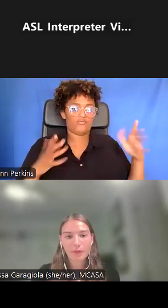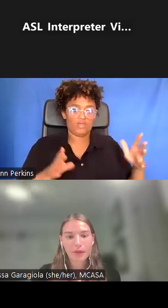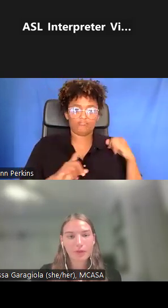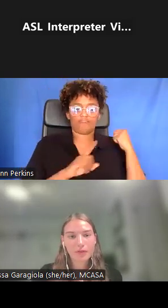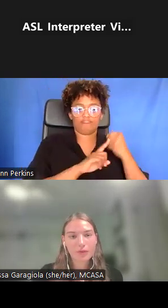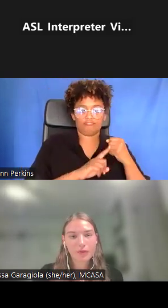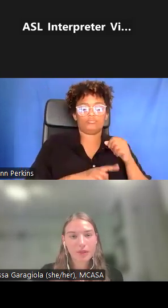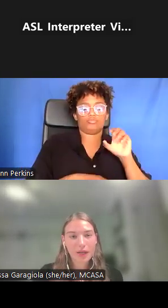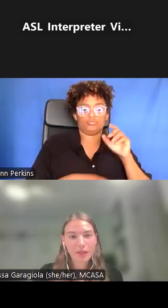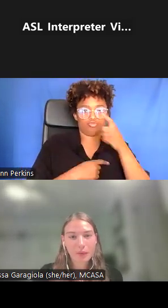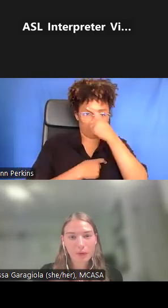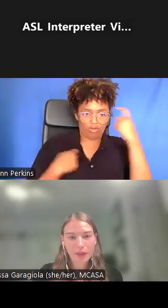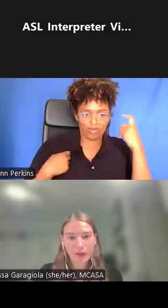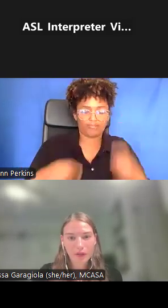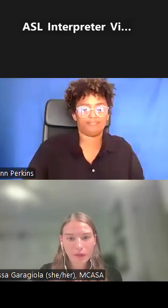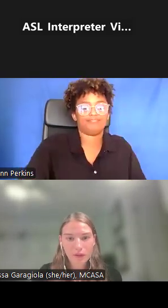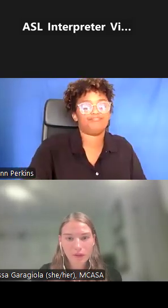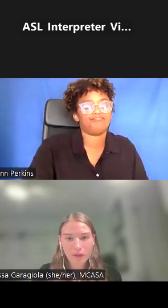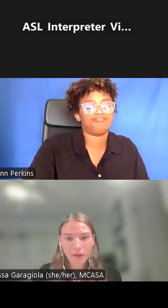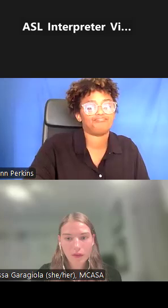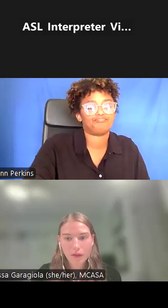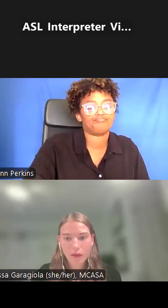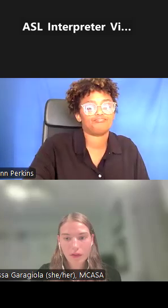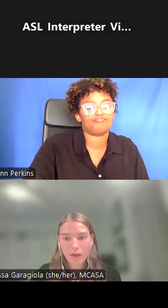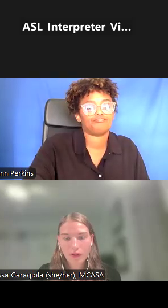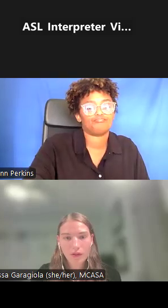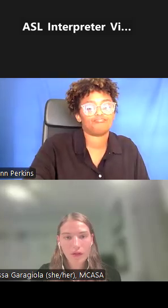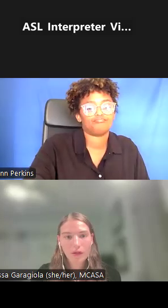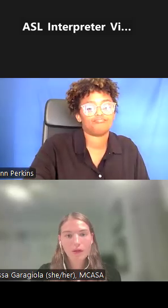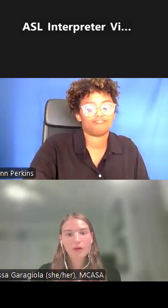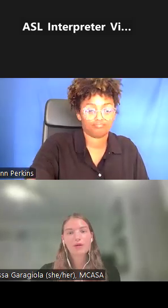All right, I'm going to go to the next poll here.